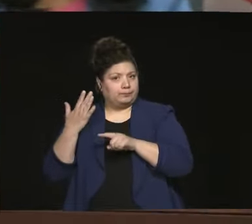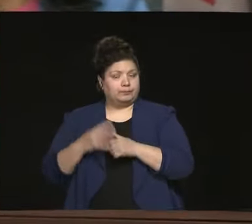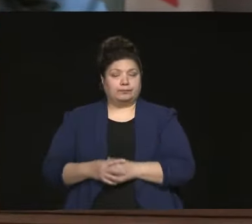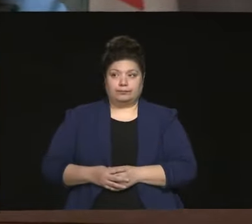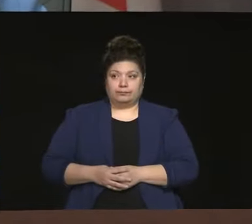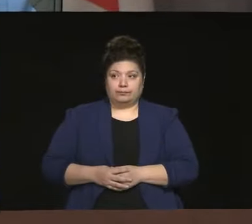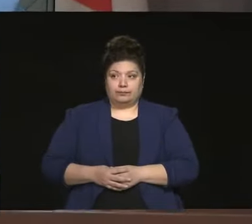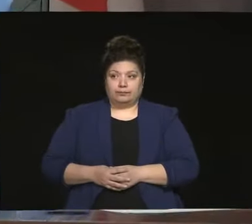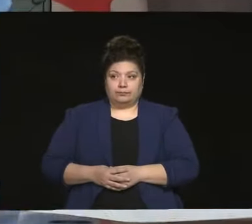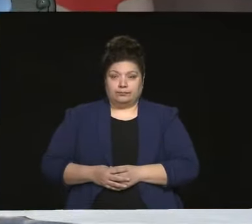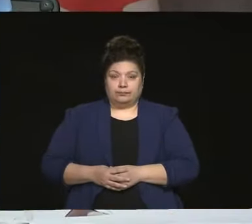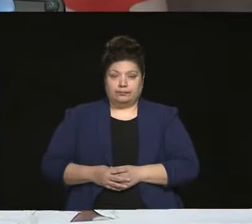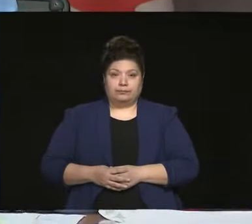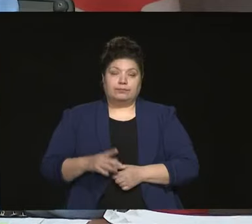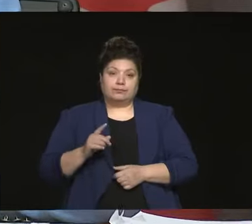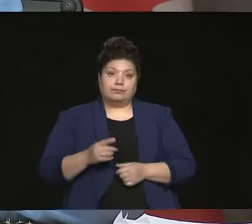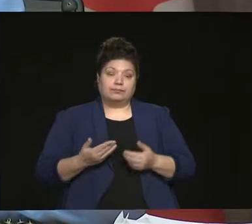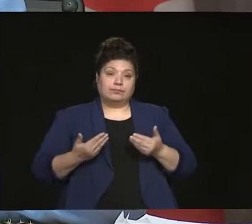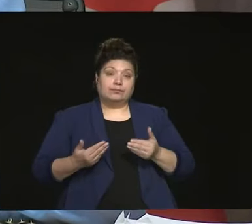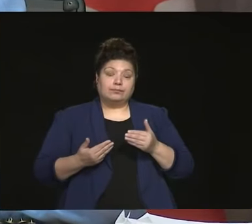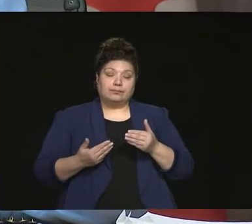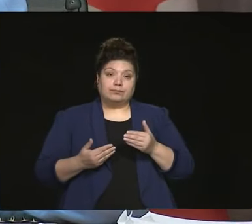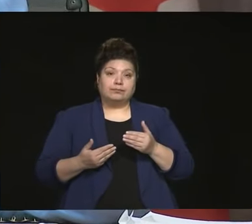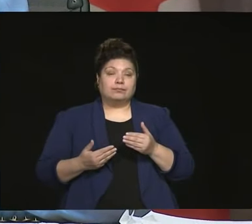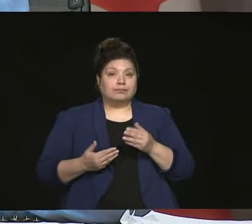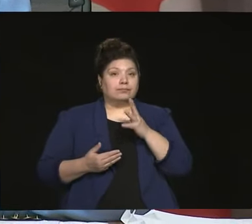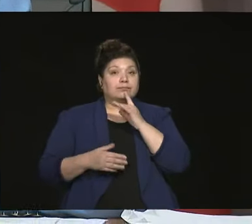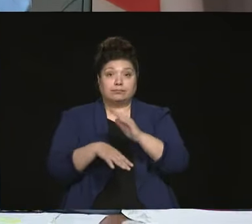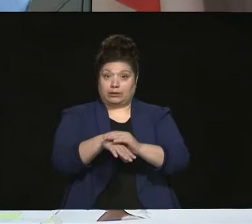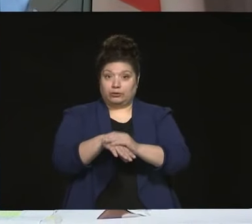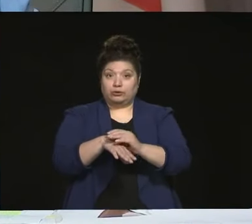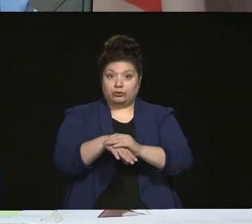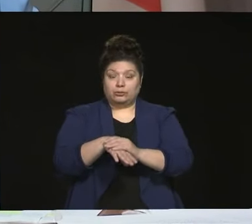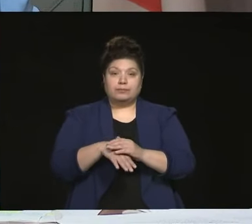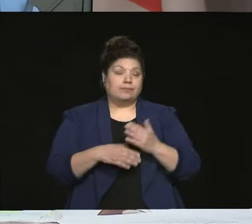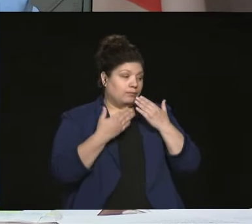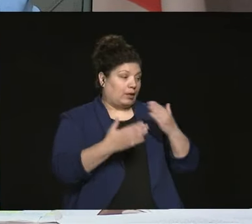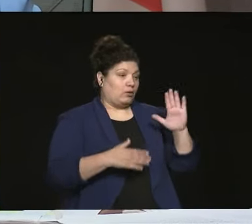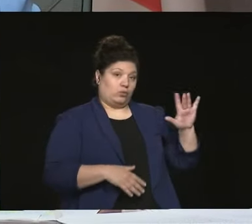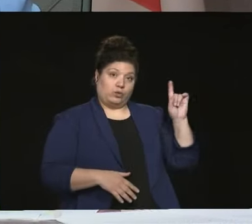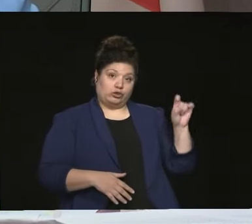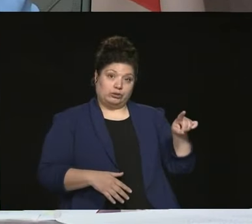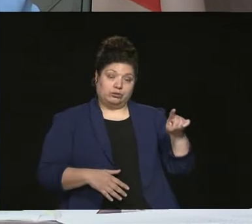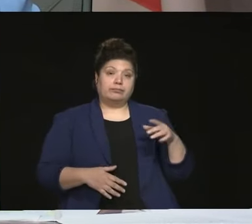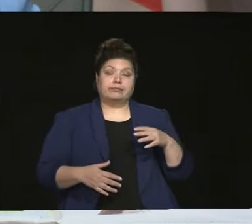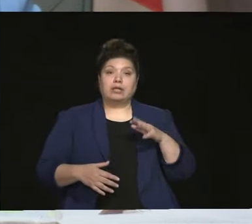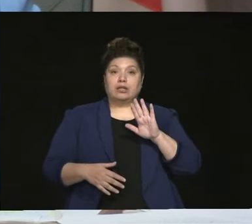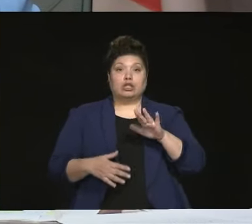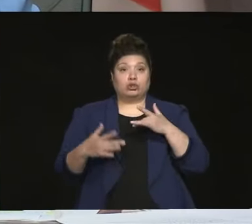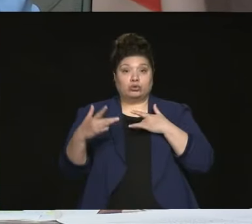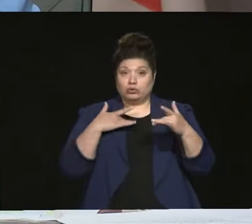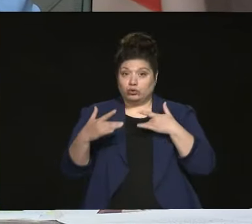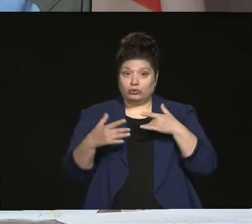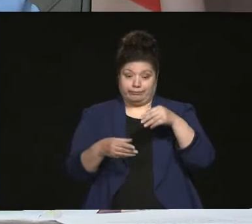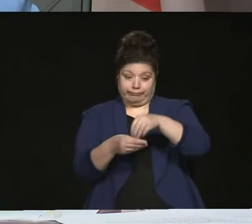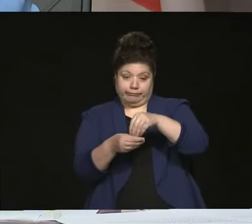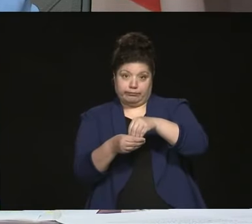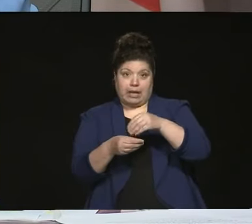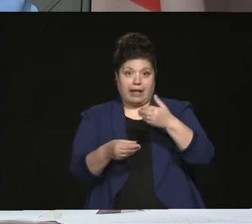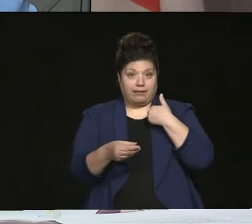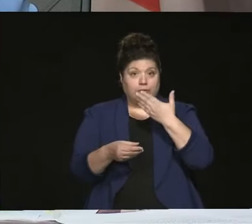Thank you so much for the question. The issue of quality control of goods coming